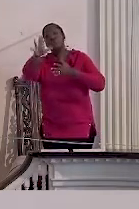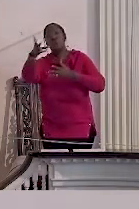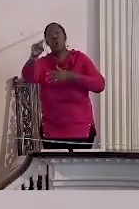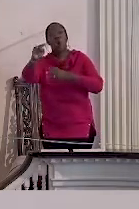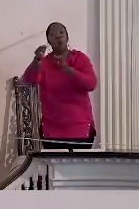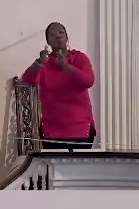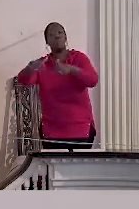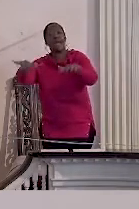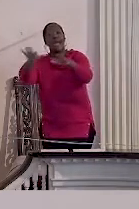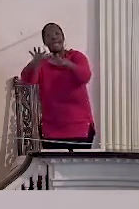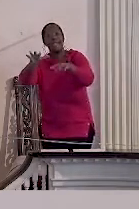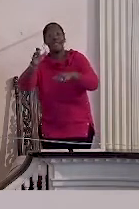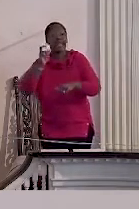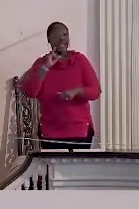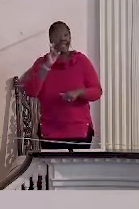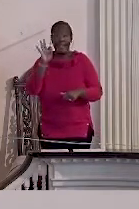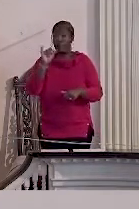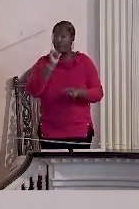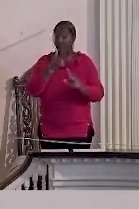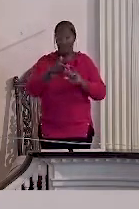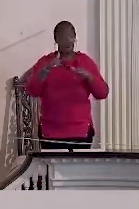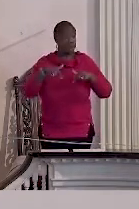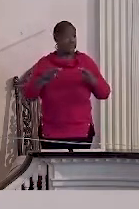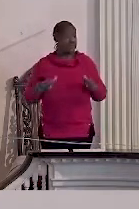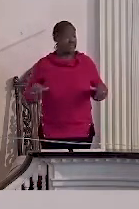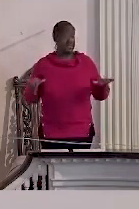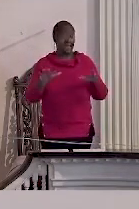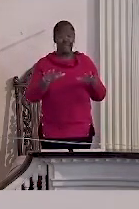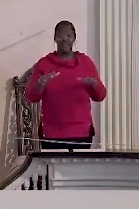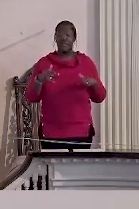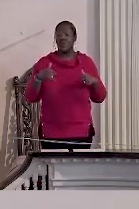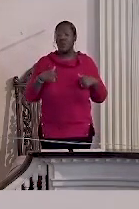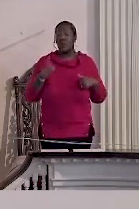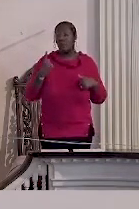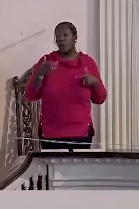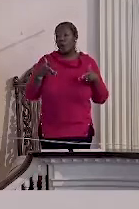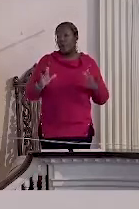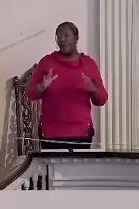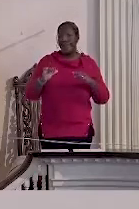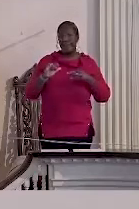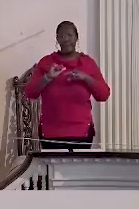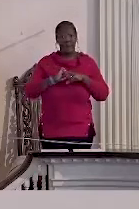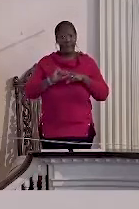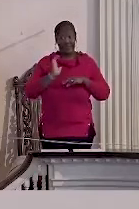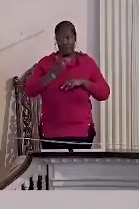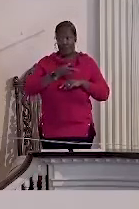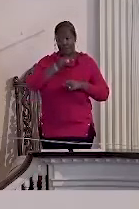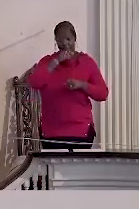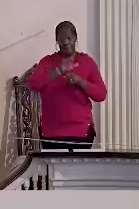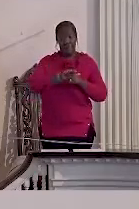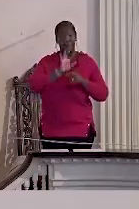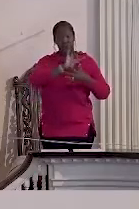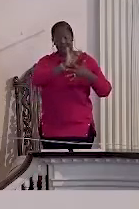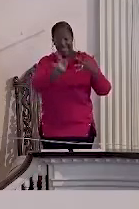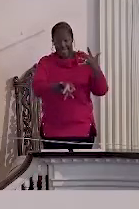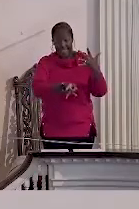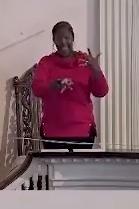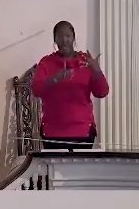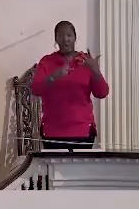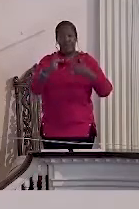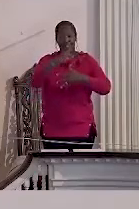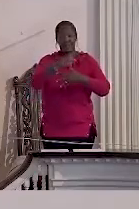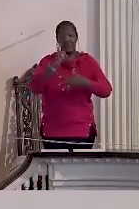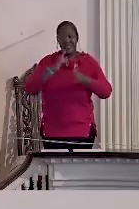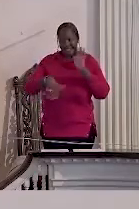And for all of us who aren't native to this land, one way to practice our commitment to the eighth principle is to find out